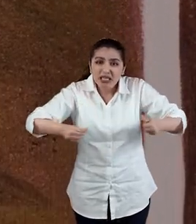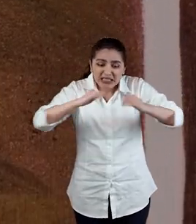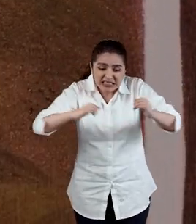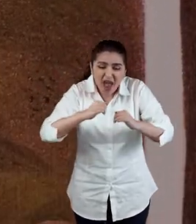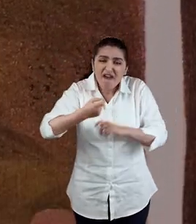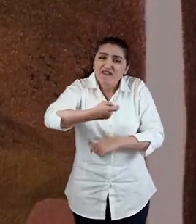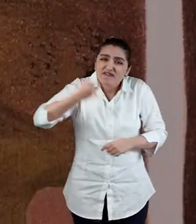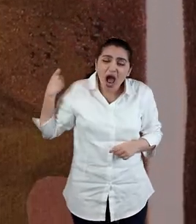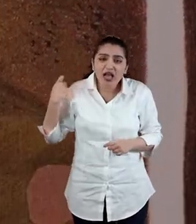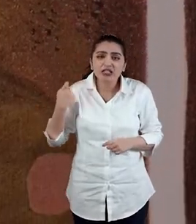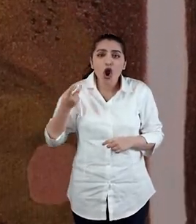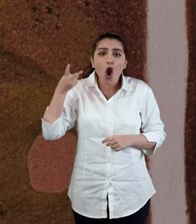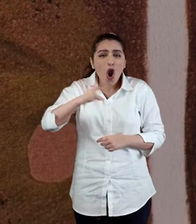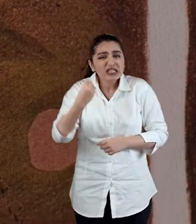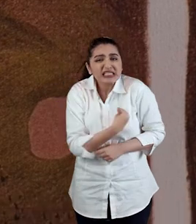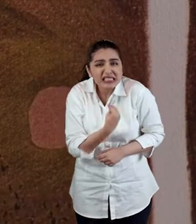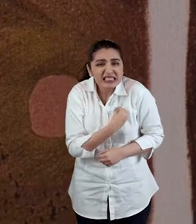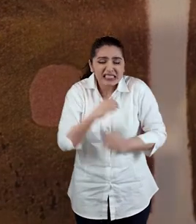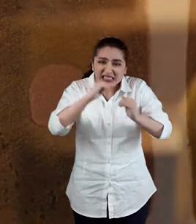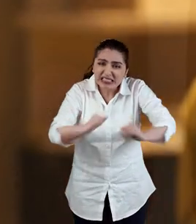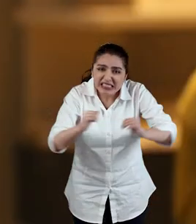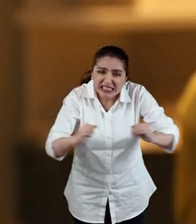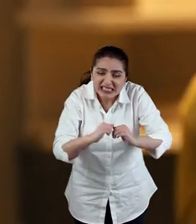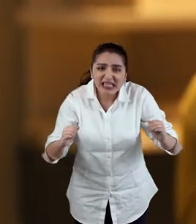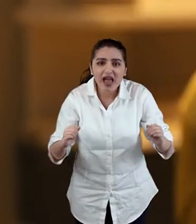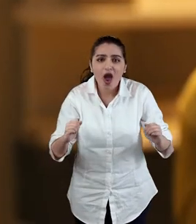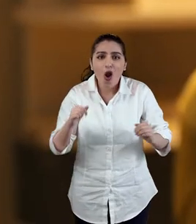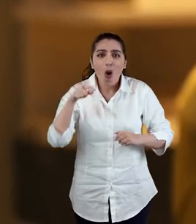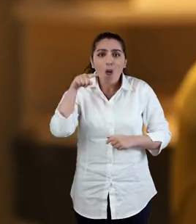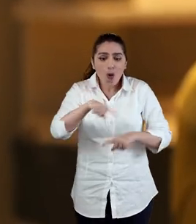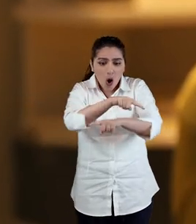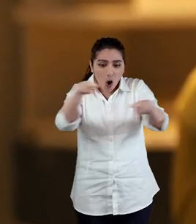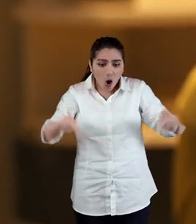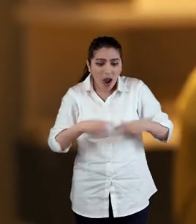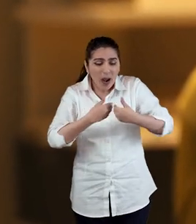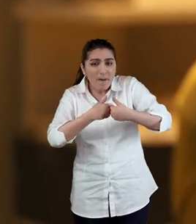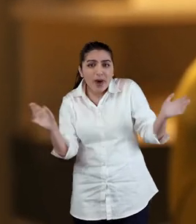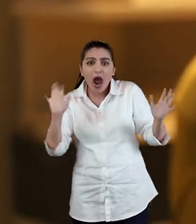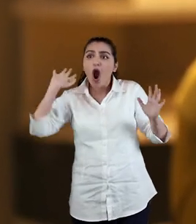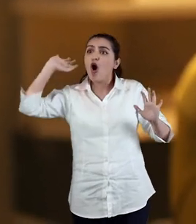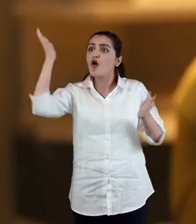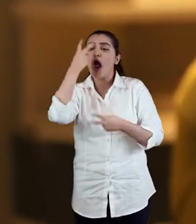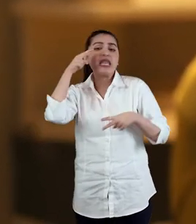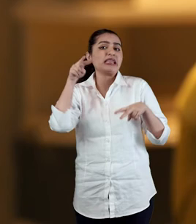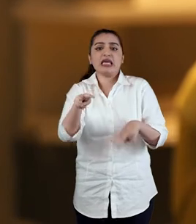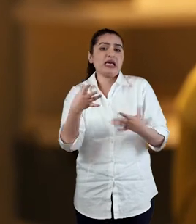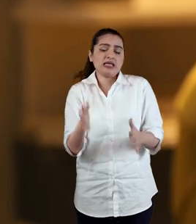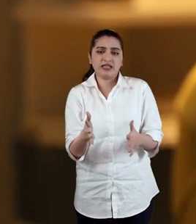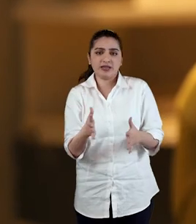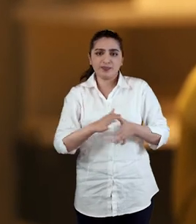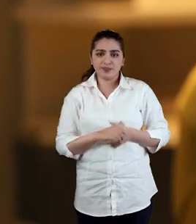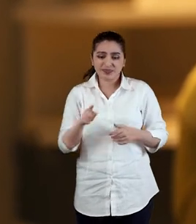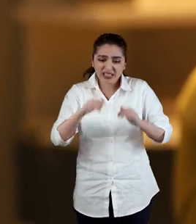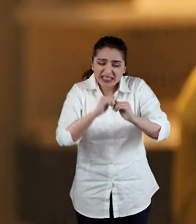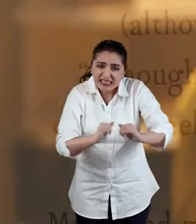deeper, through mud and past rocks, and fell through the roof of a flute-playing fox.